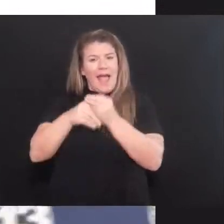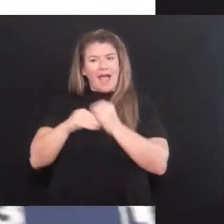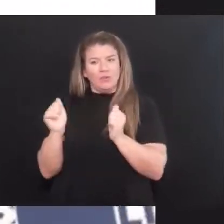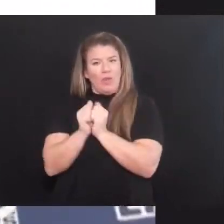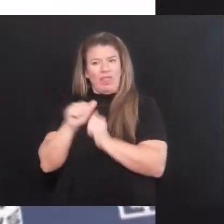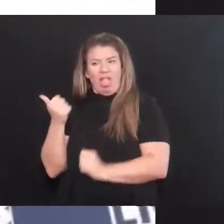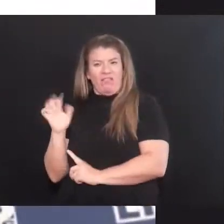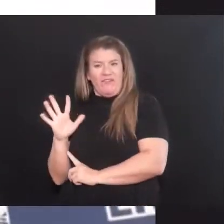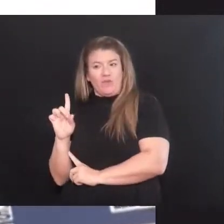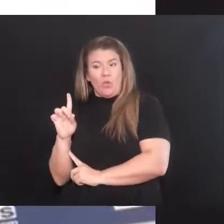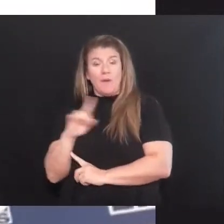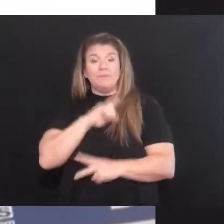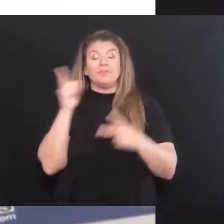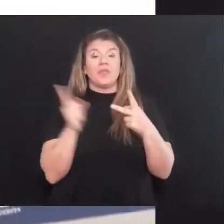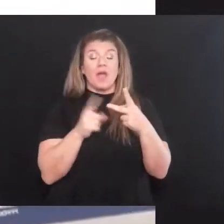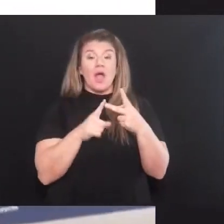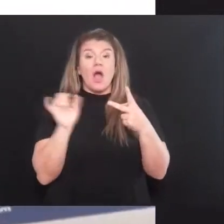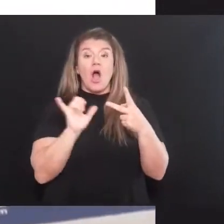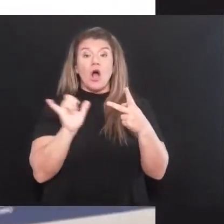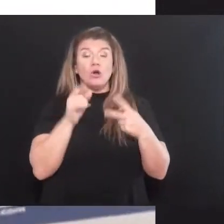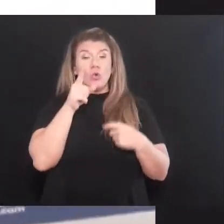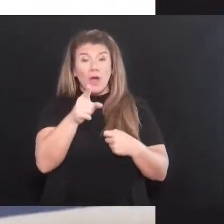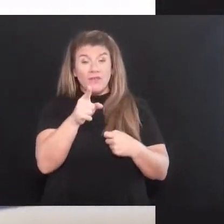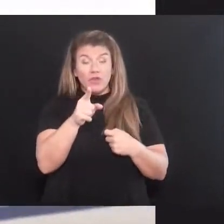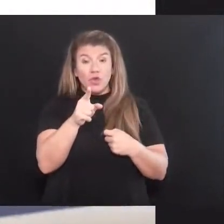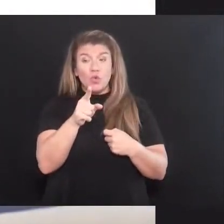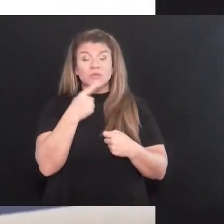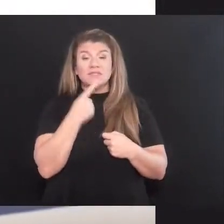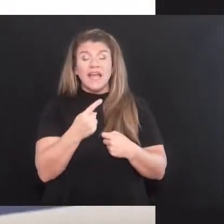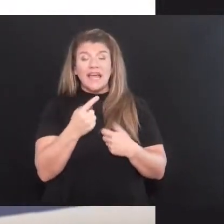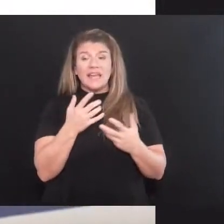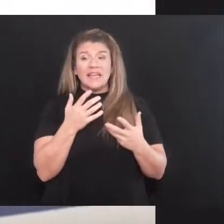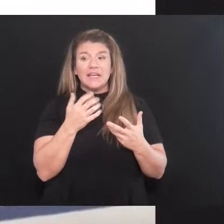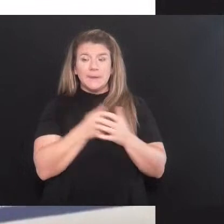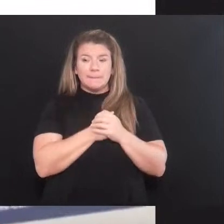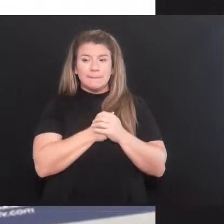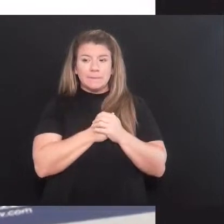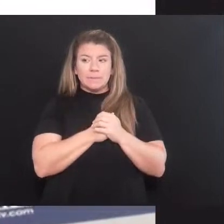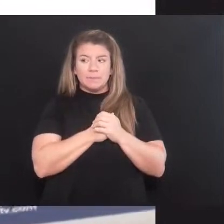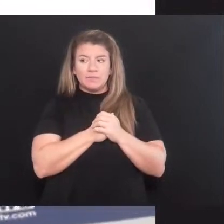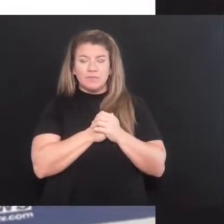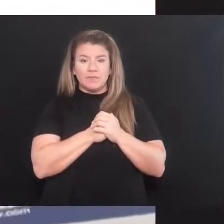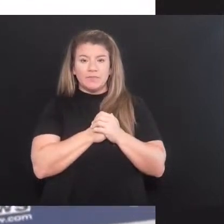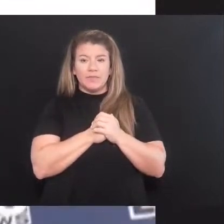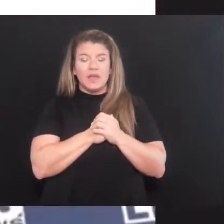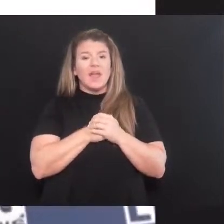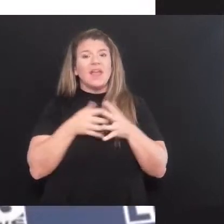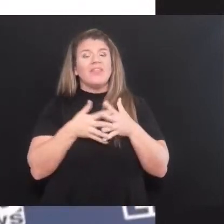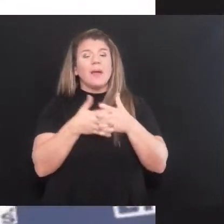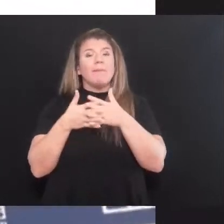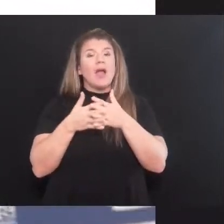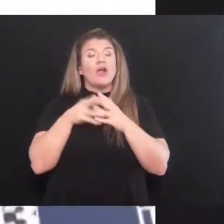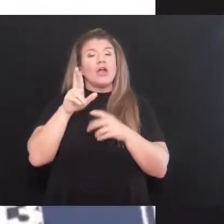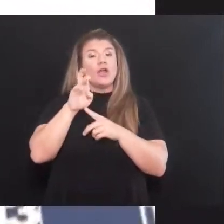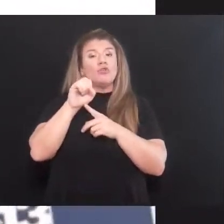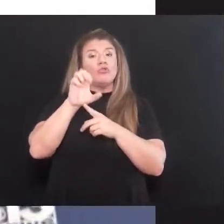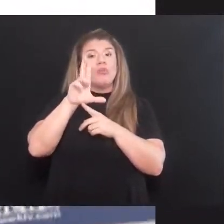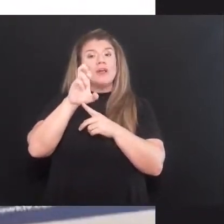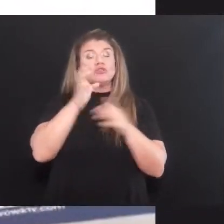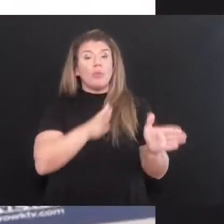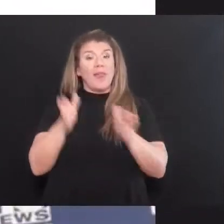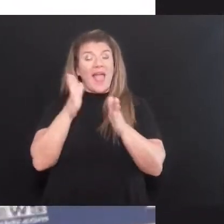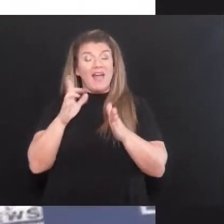have? And in a related question to that, I had a viewer write in wondering if some of the American Rescue Plan and CARES Act dollars could be